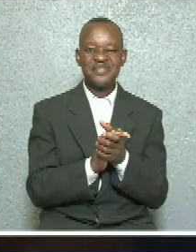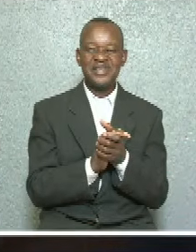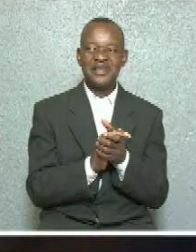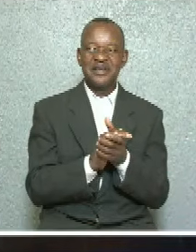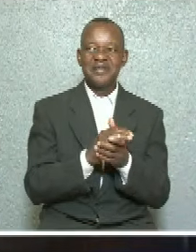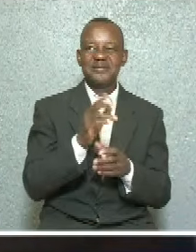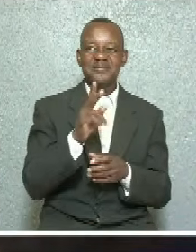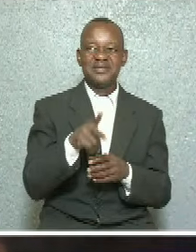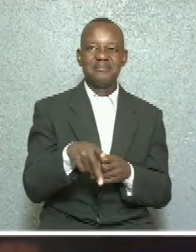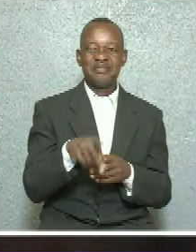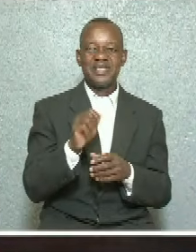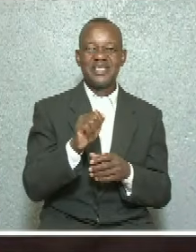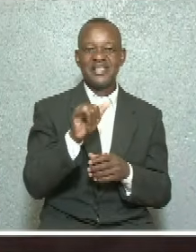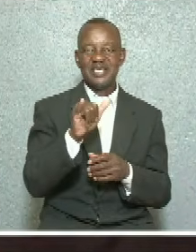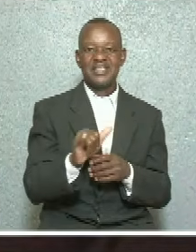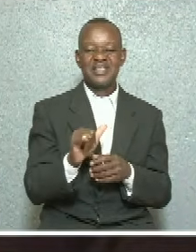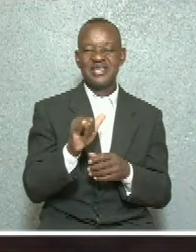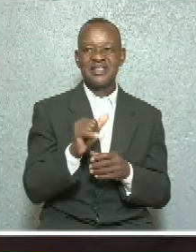seated for a moment?